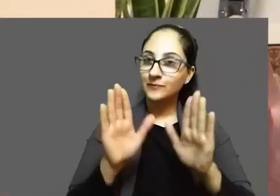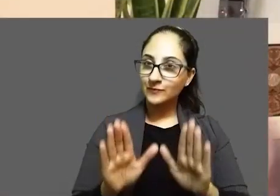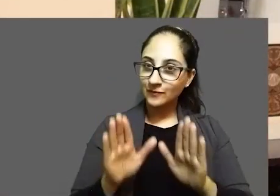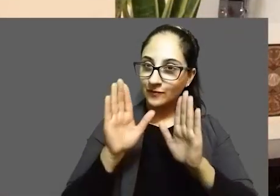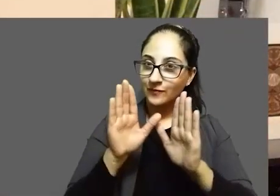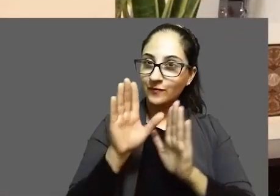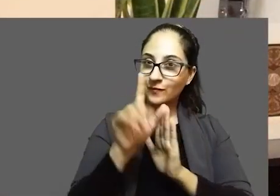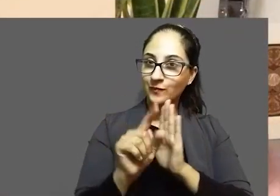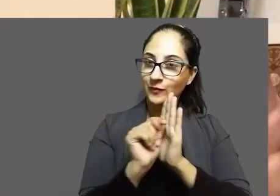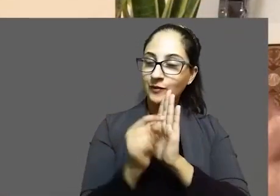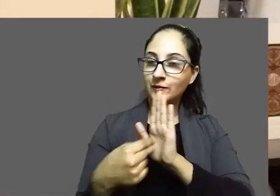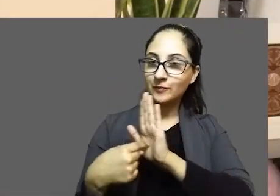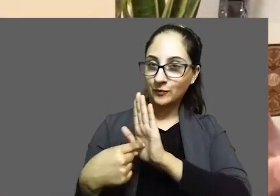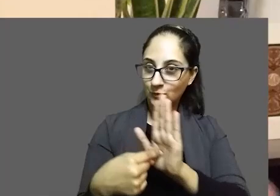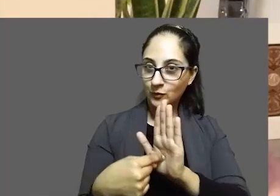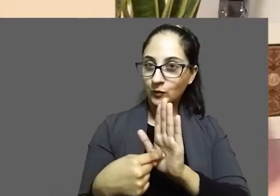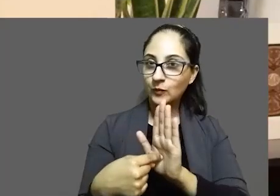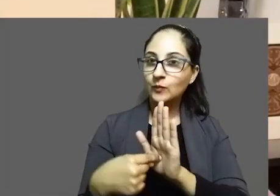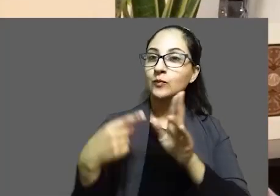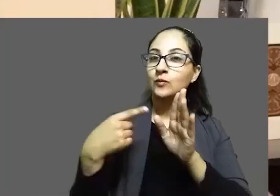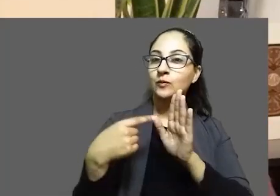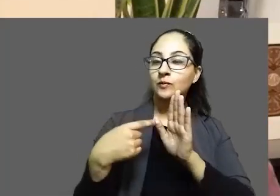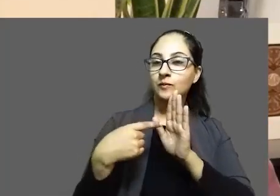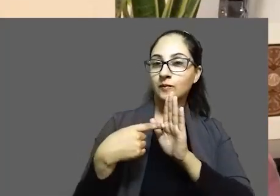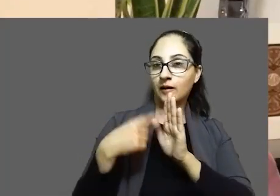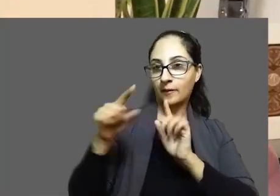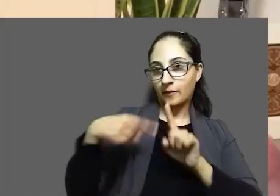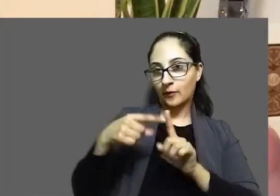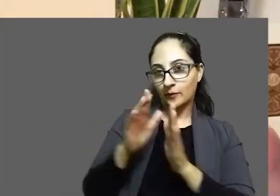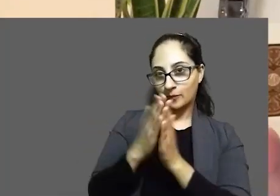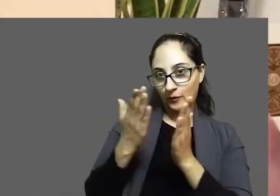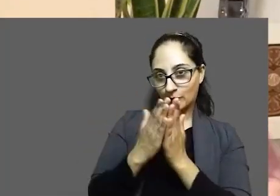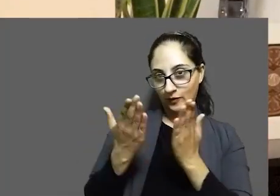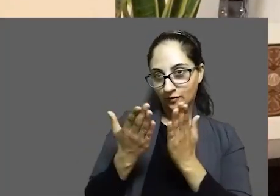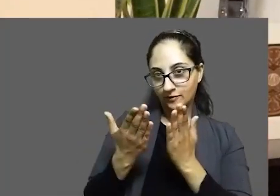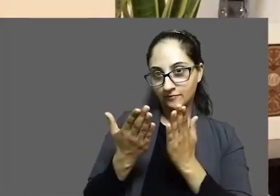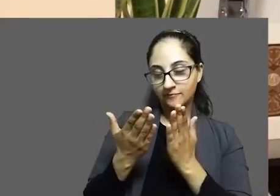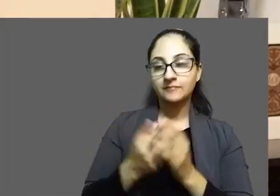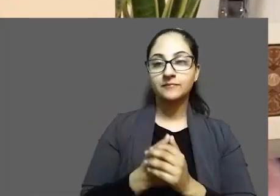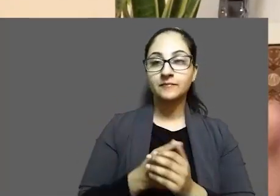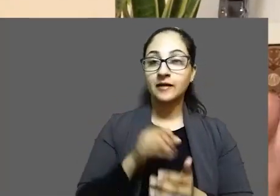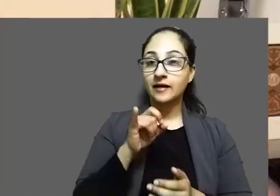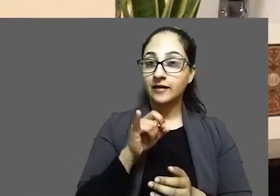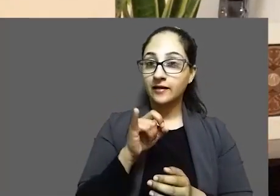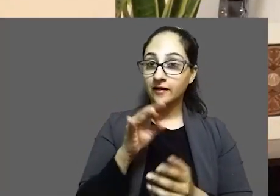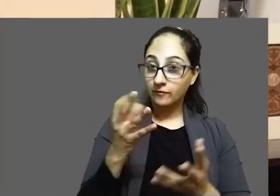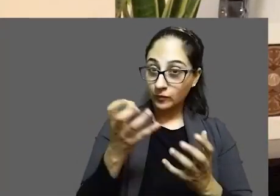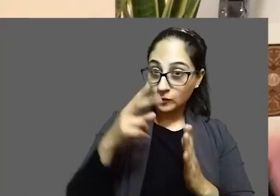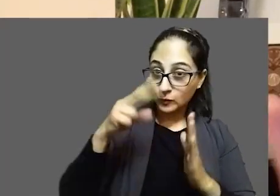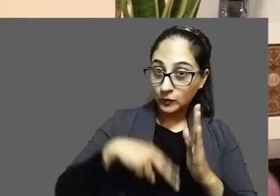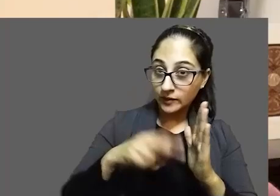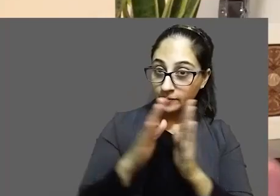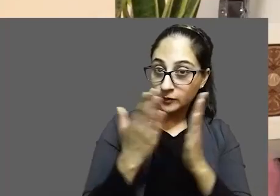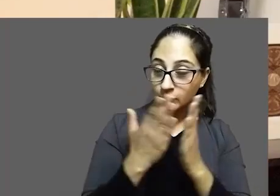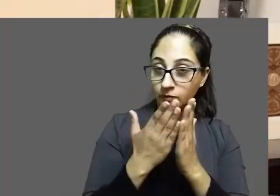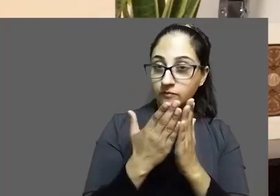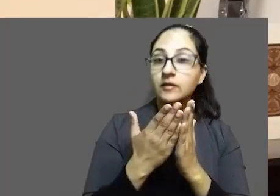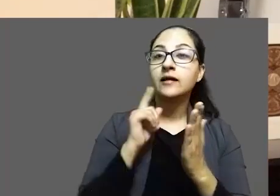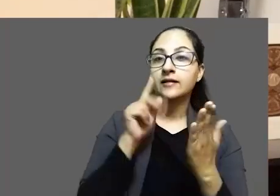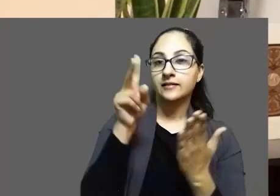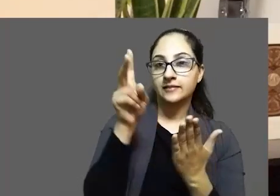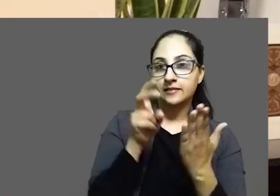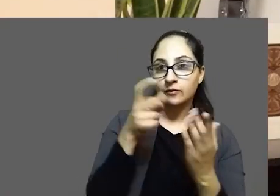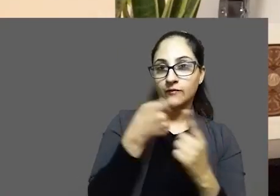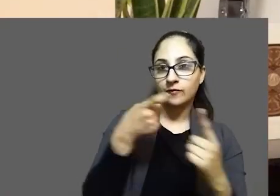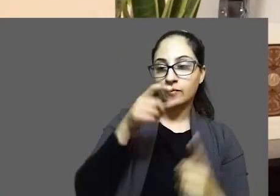That was a great highlight of a really important book. If you're looking for your next lockdown read, you can now download the Justice and